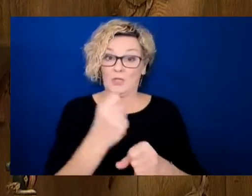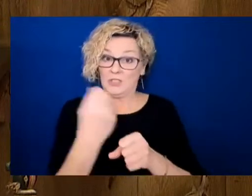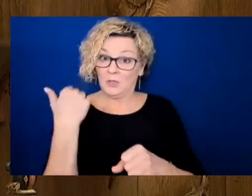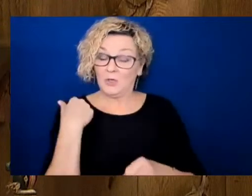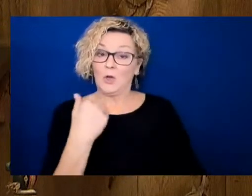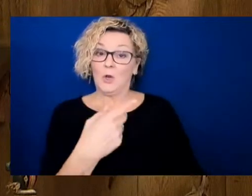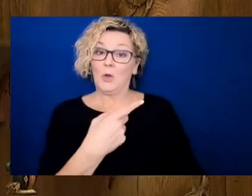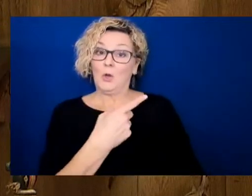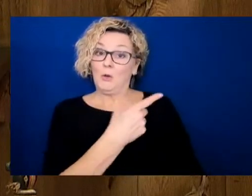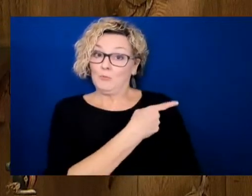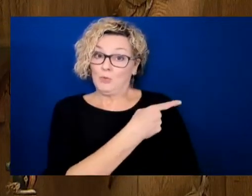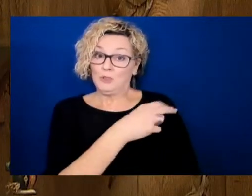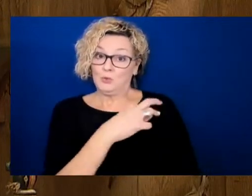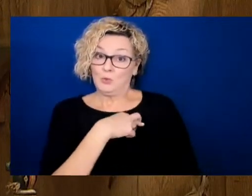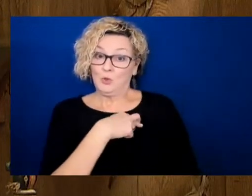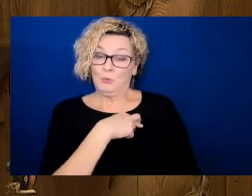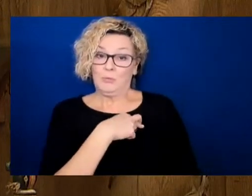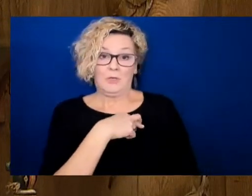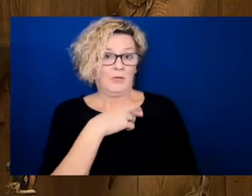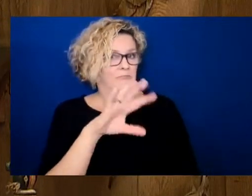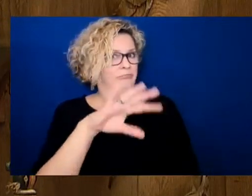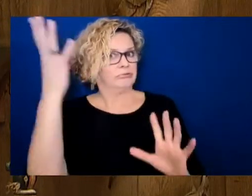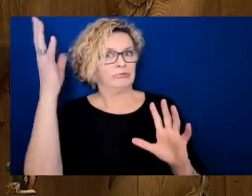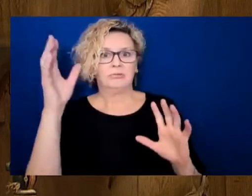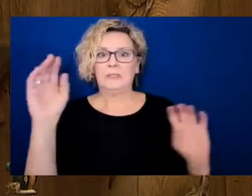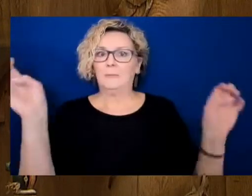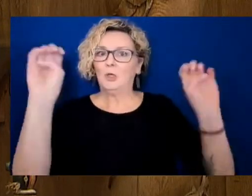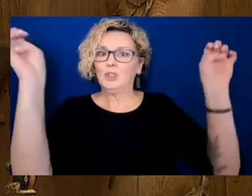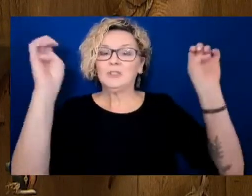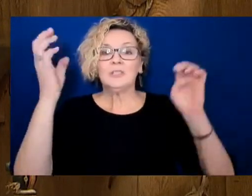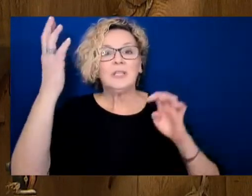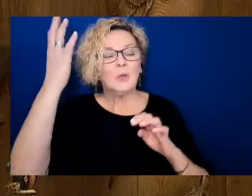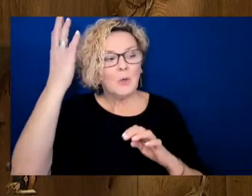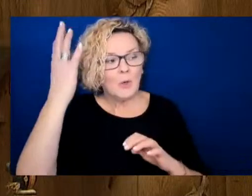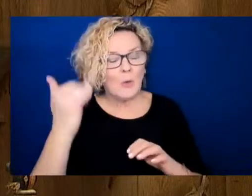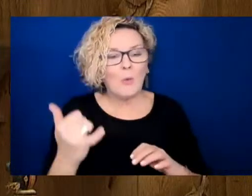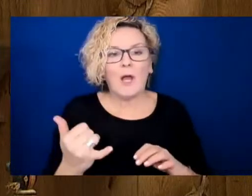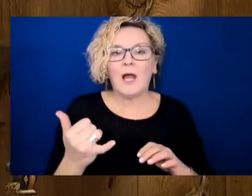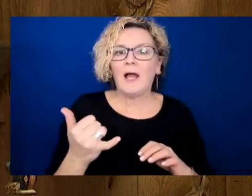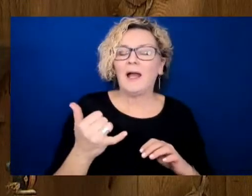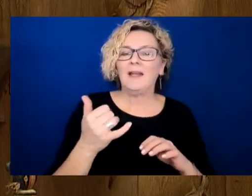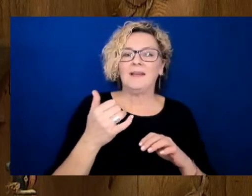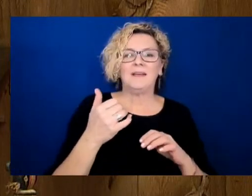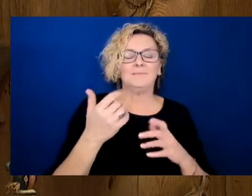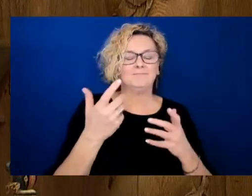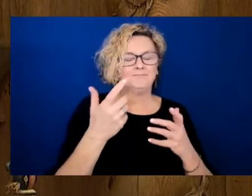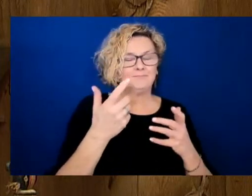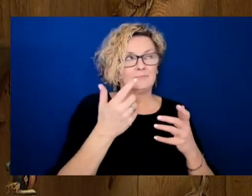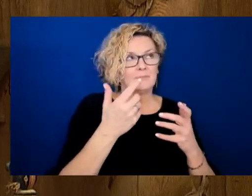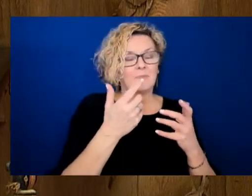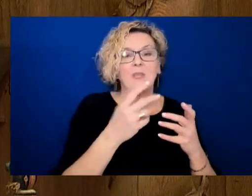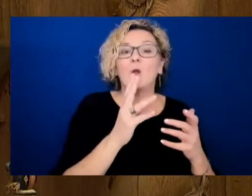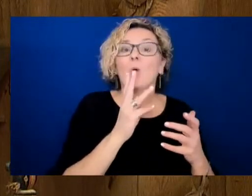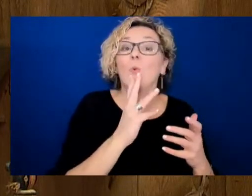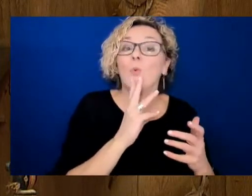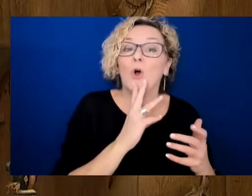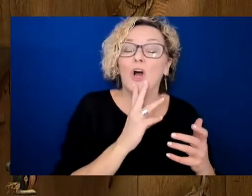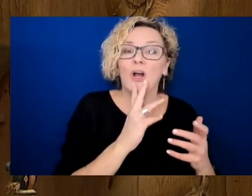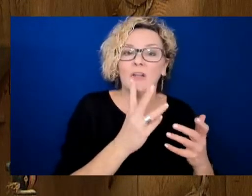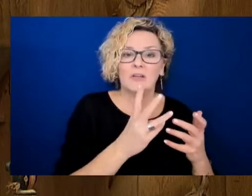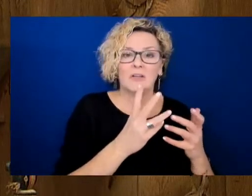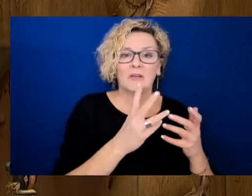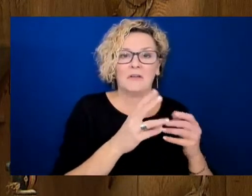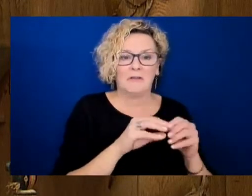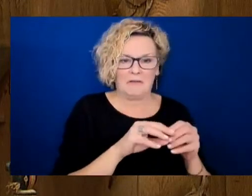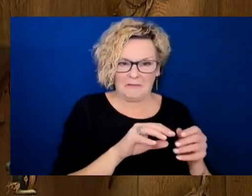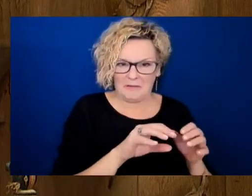issue a state of emergency, and crews worked through the holidays after a major line break that threatened the community's water